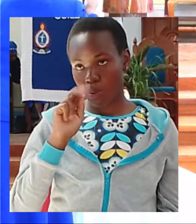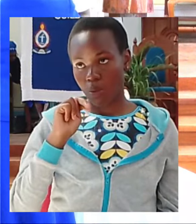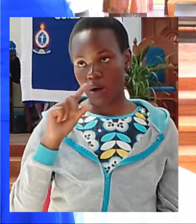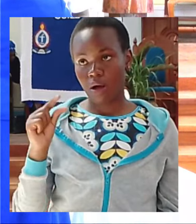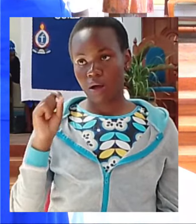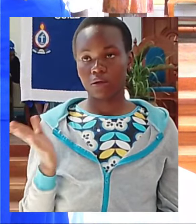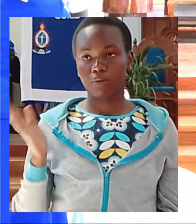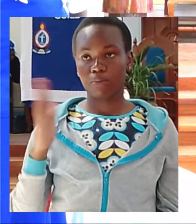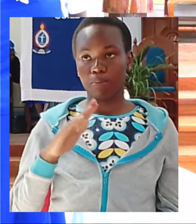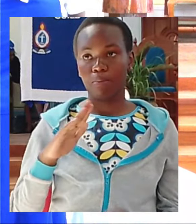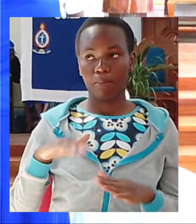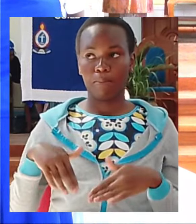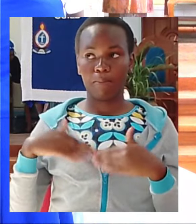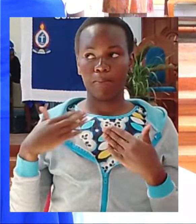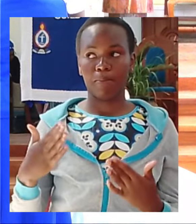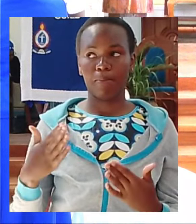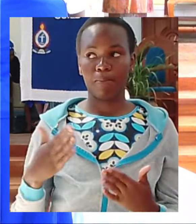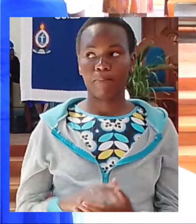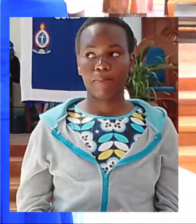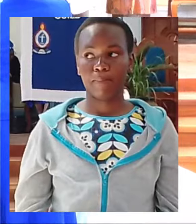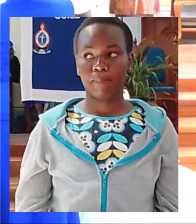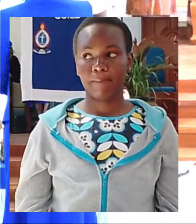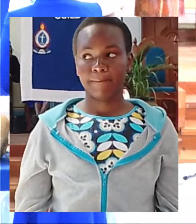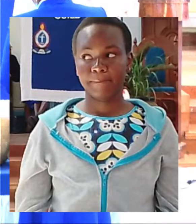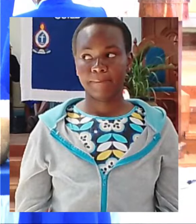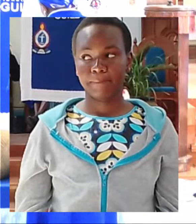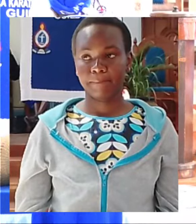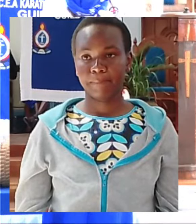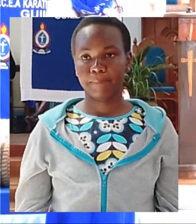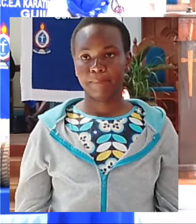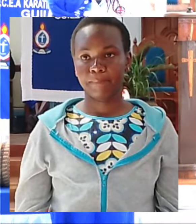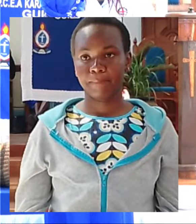card. Mr. Mwangi Charago.